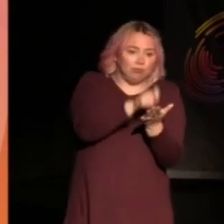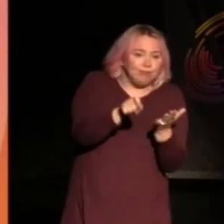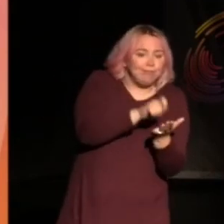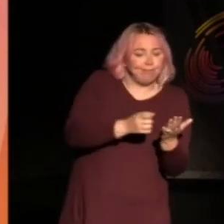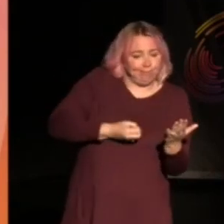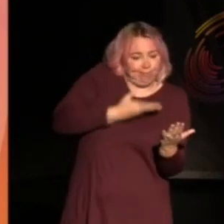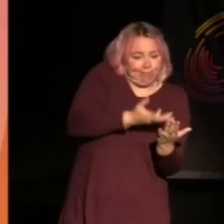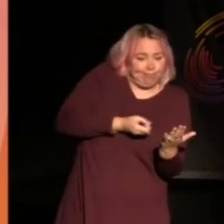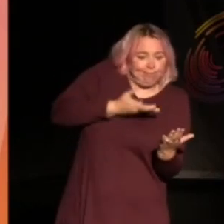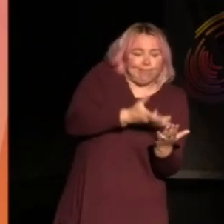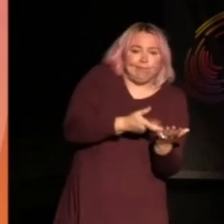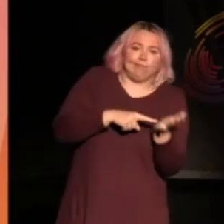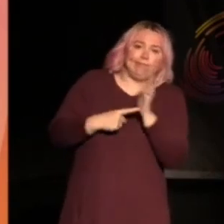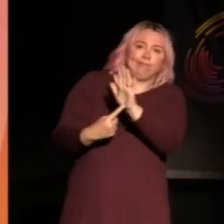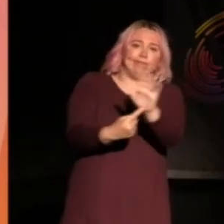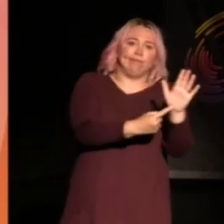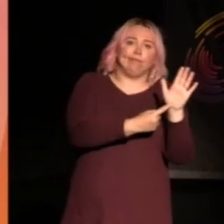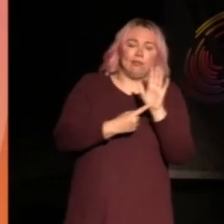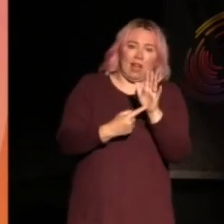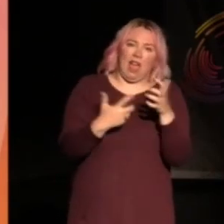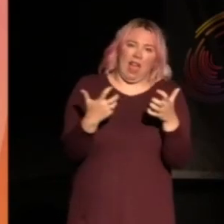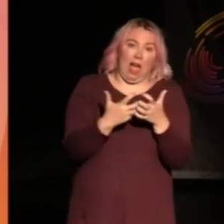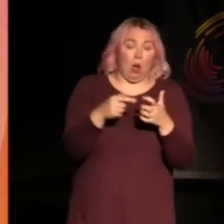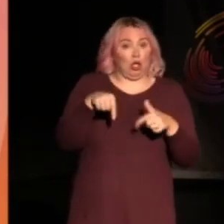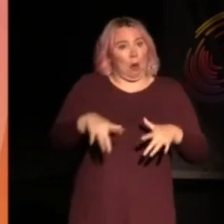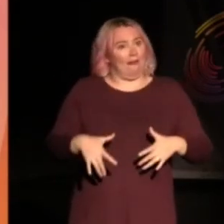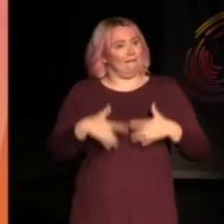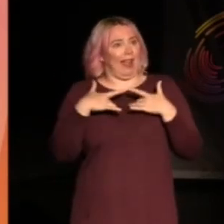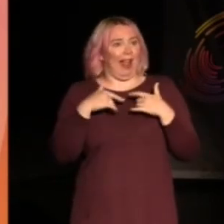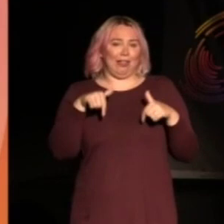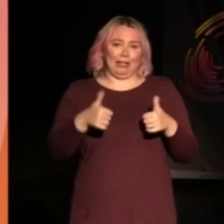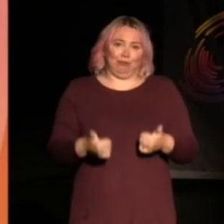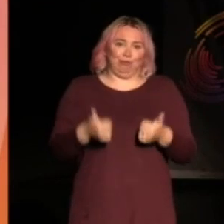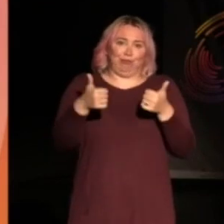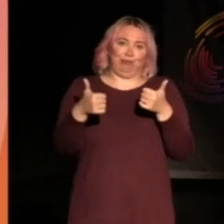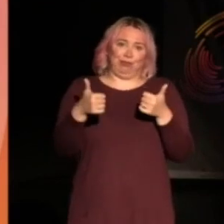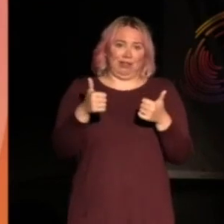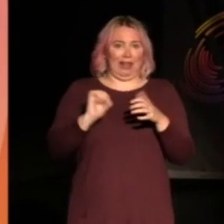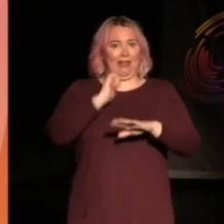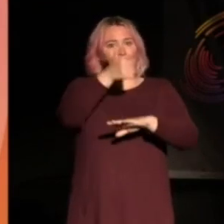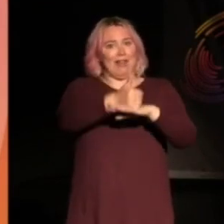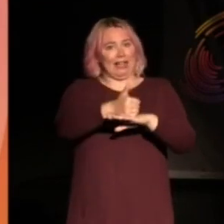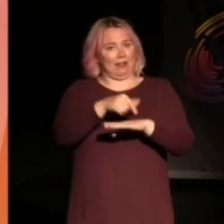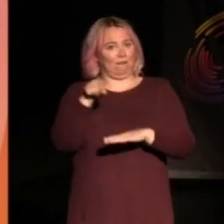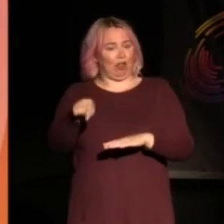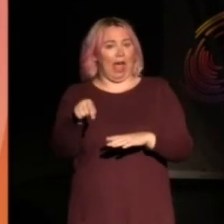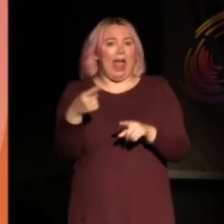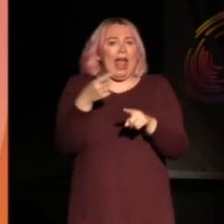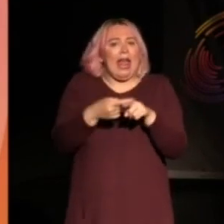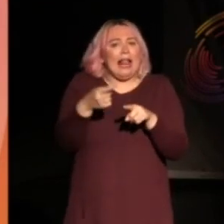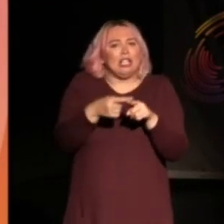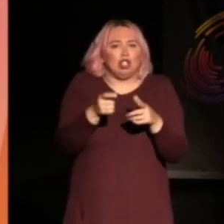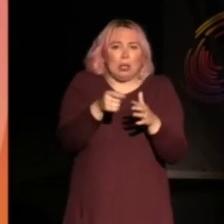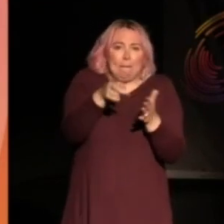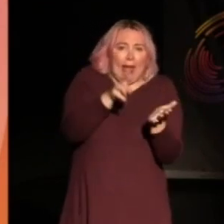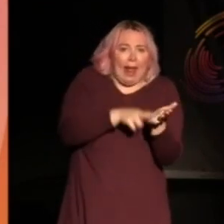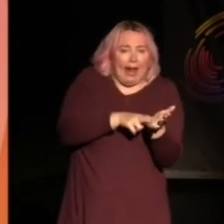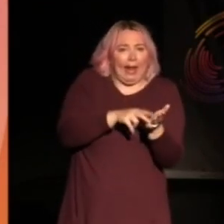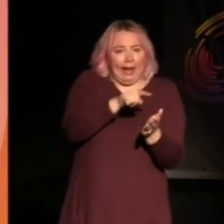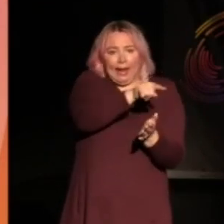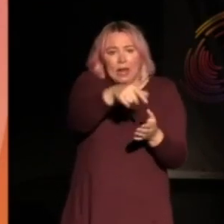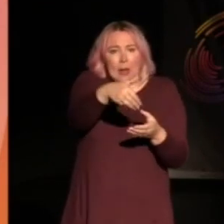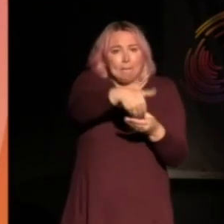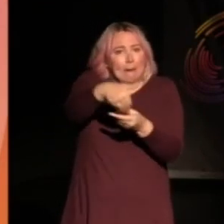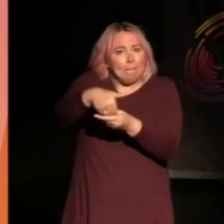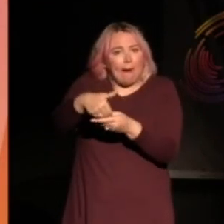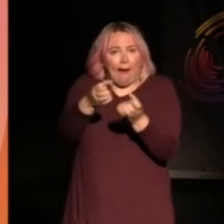has to offer. So this feels like a very fitting event for that. English Penn is a membership organisation,